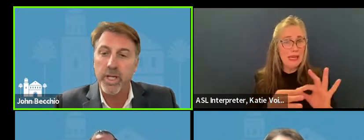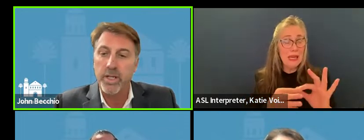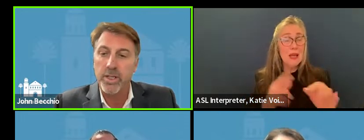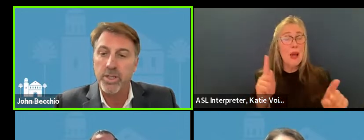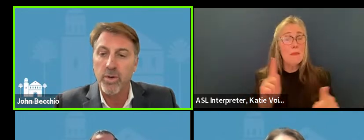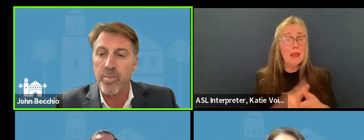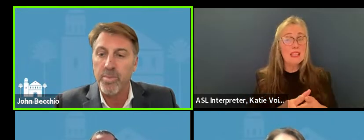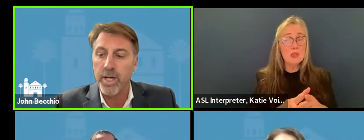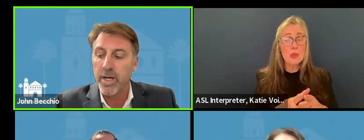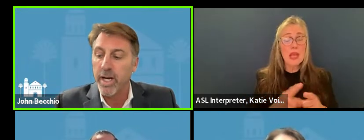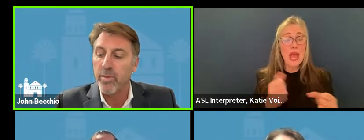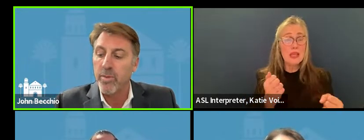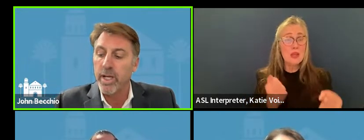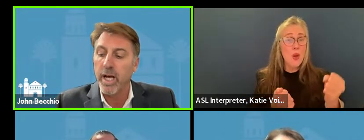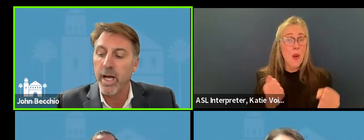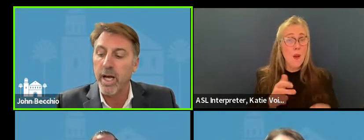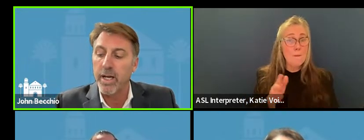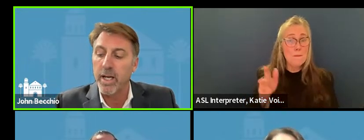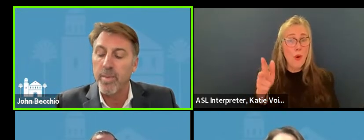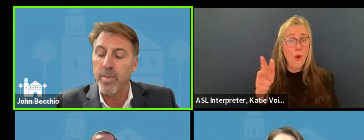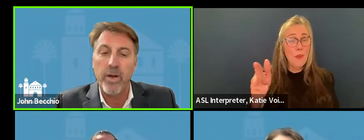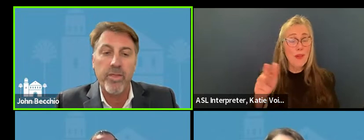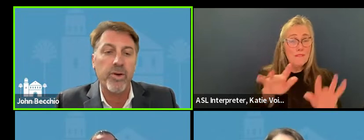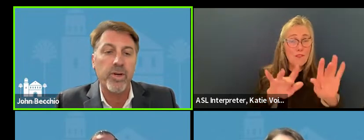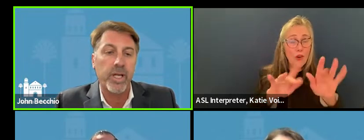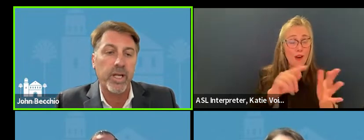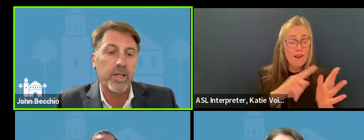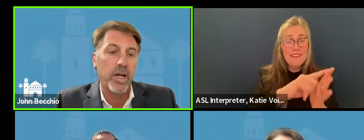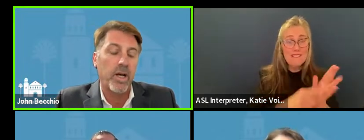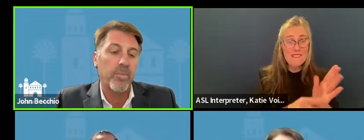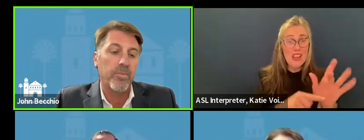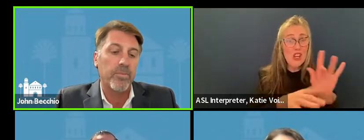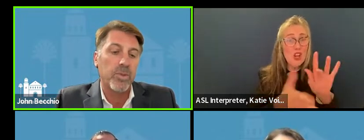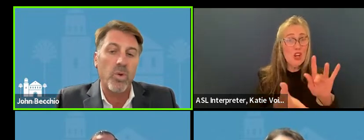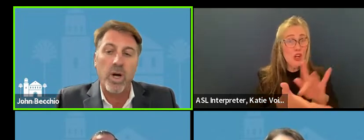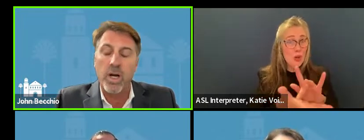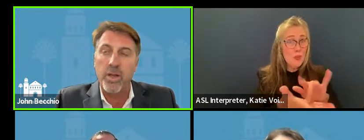fingerprint unit show up there, and we got about 30